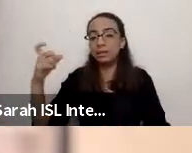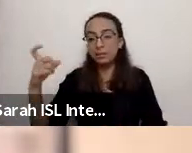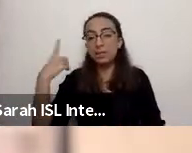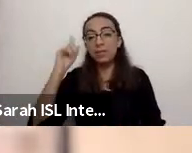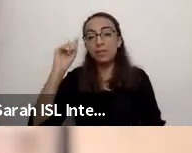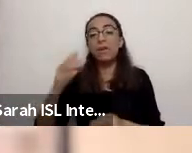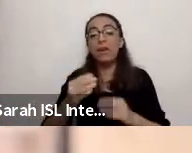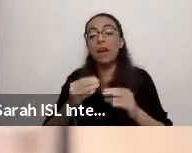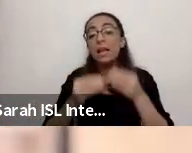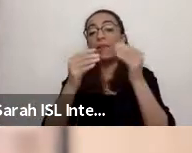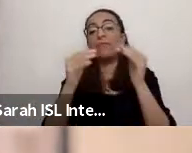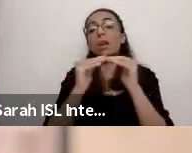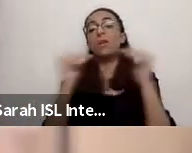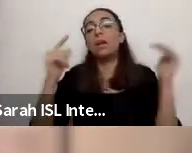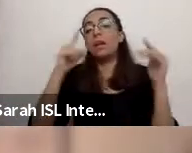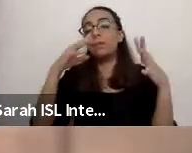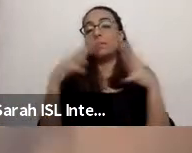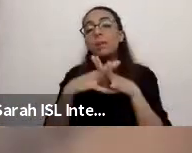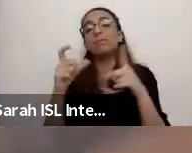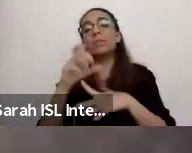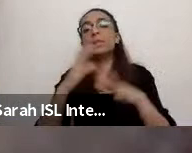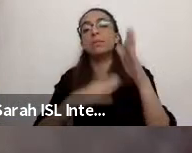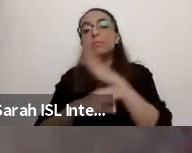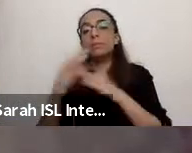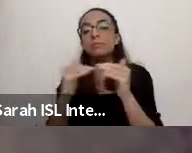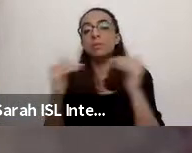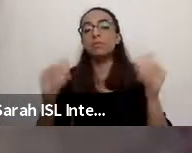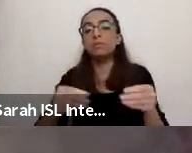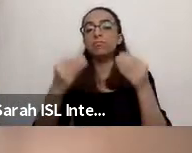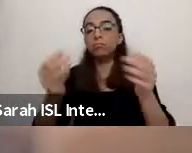promote equality for women with disability.